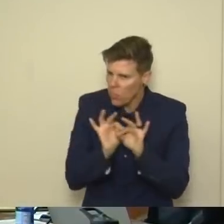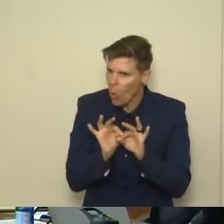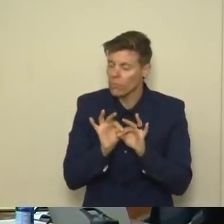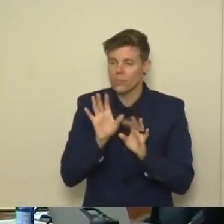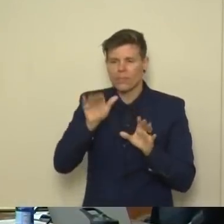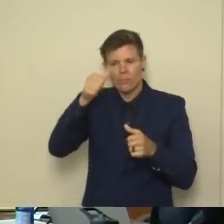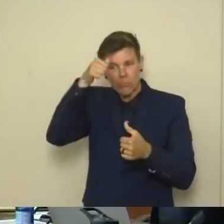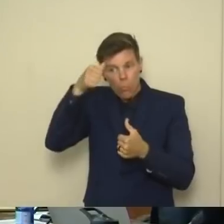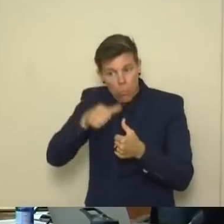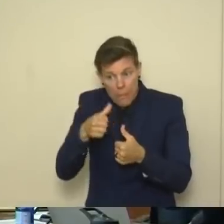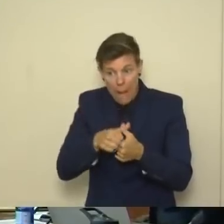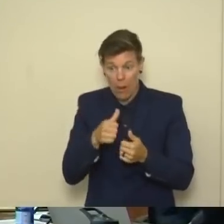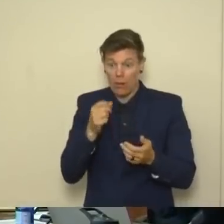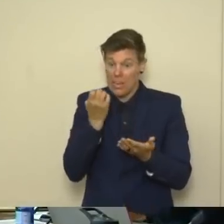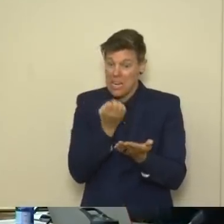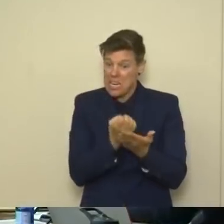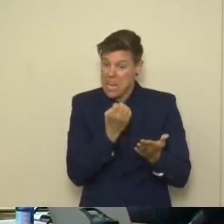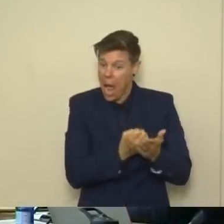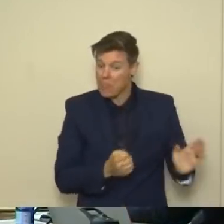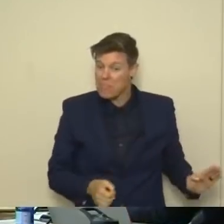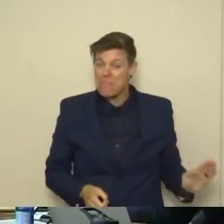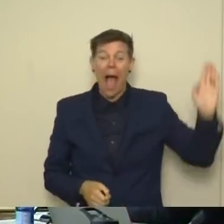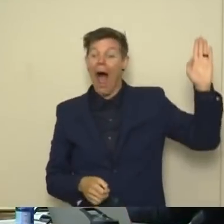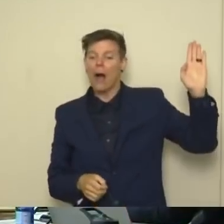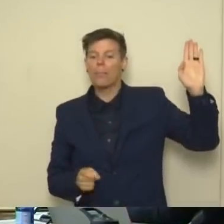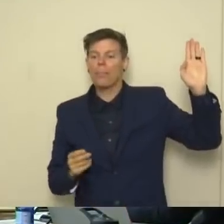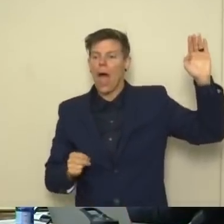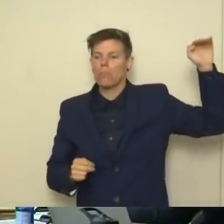economically, which is critical.